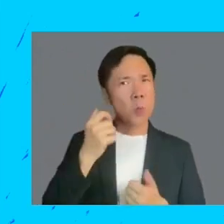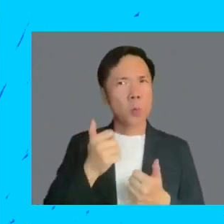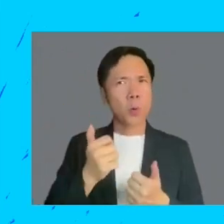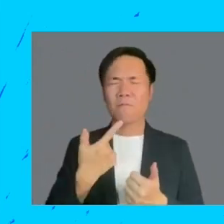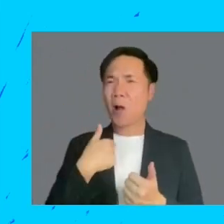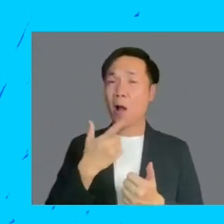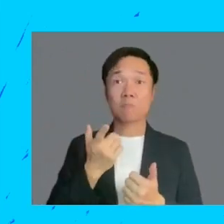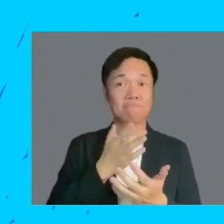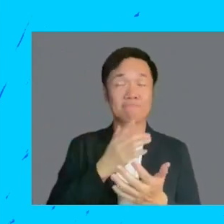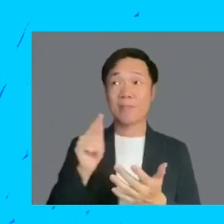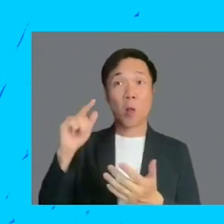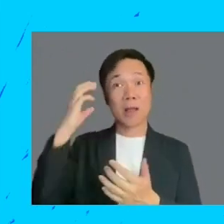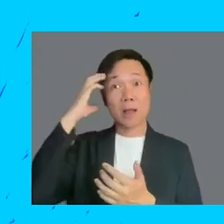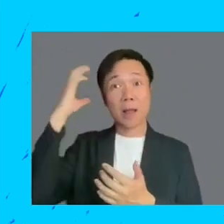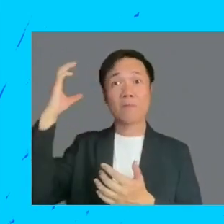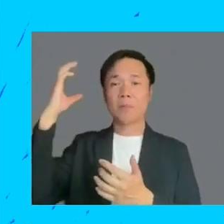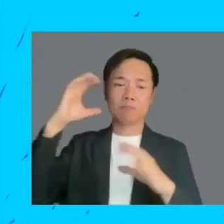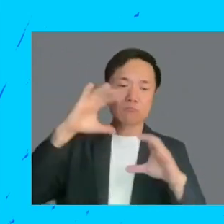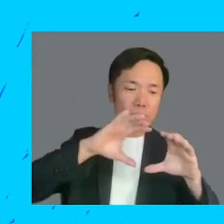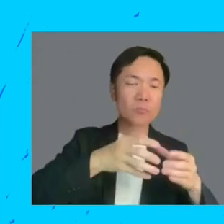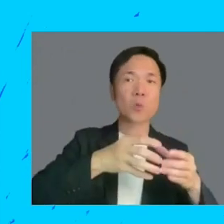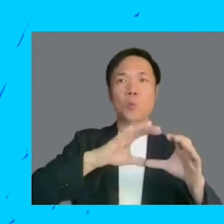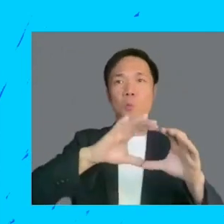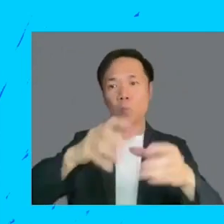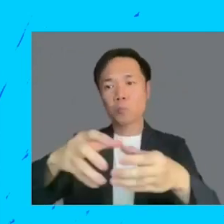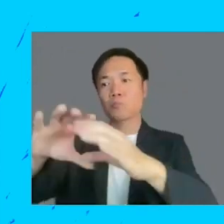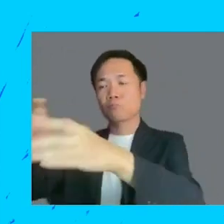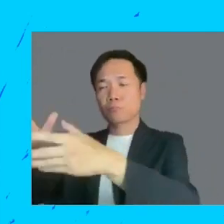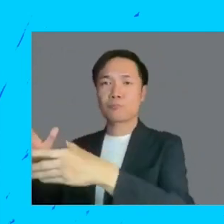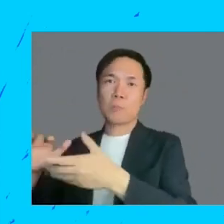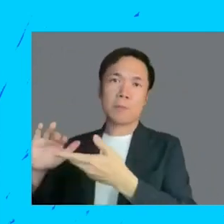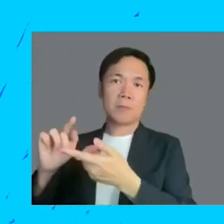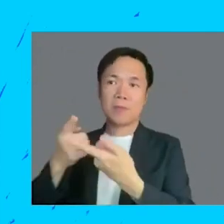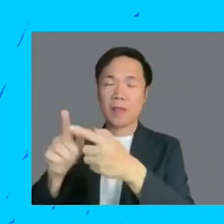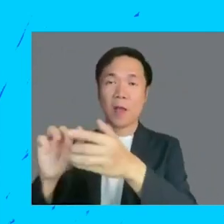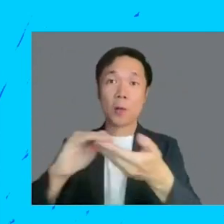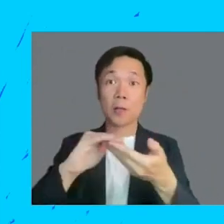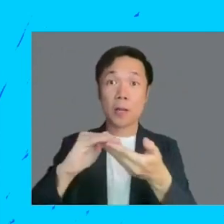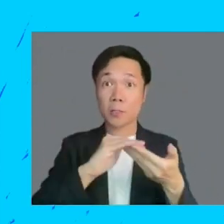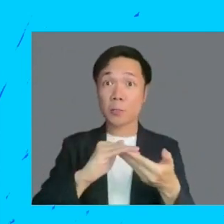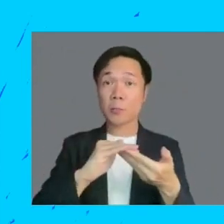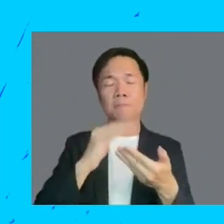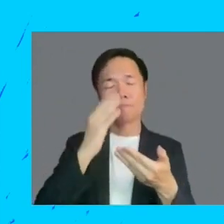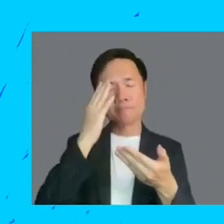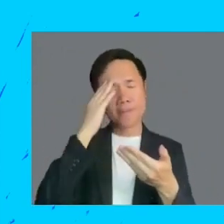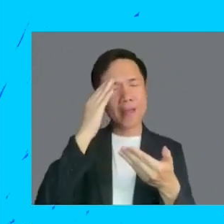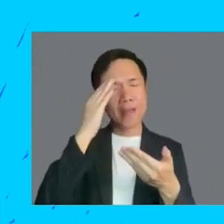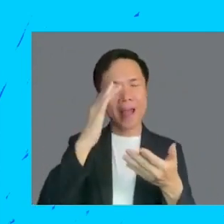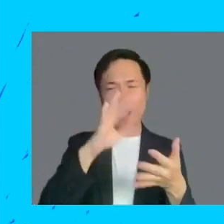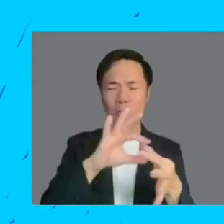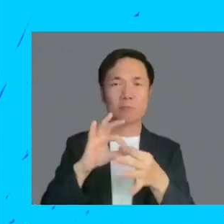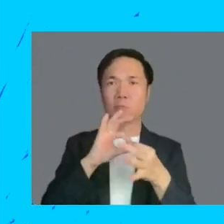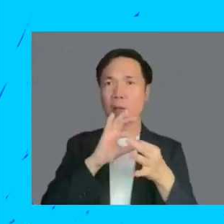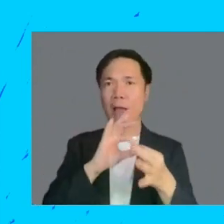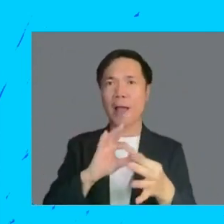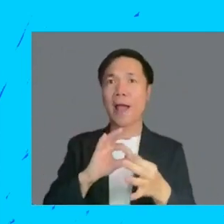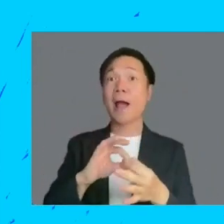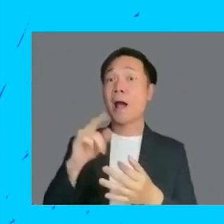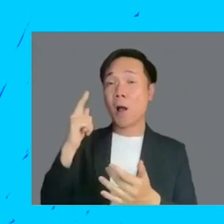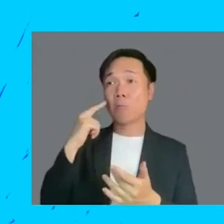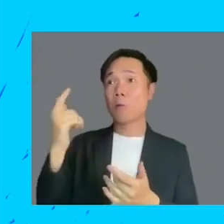multi-sectoral holistic approaches, but also their cost effectiveness and opportunities for cost sharing across sectors. Thank